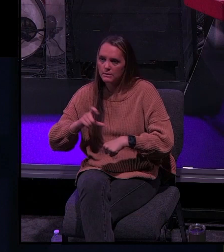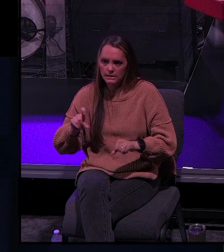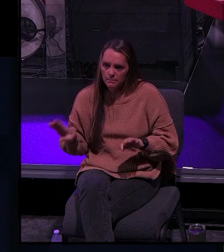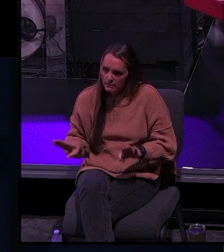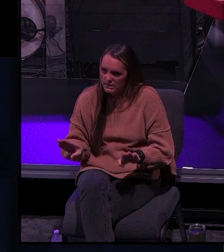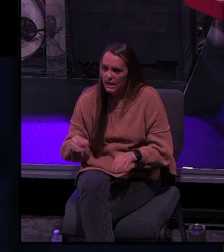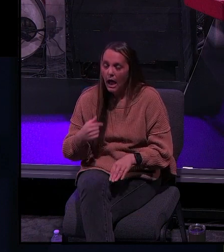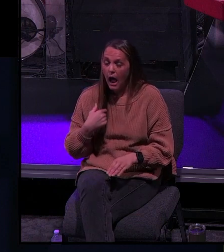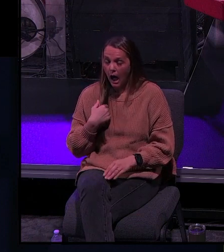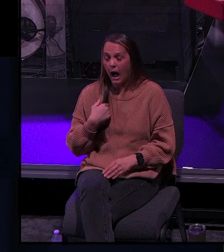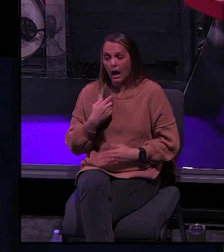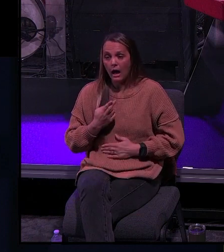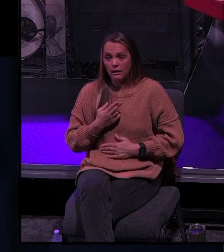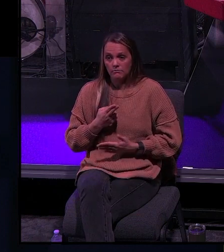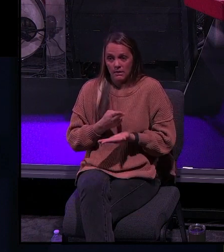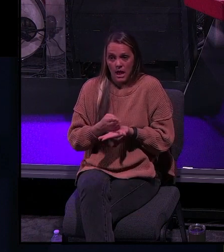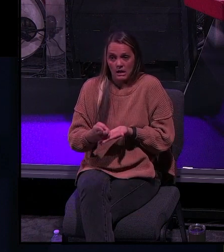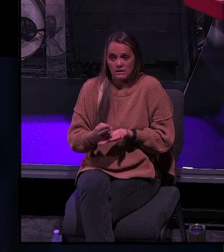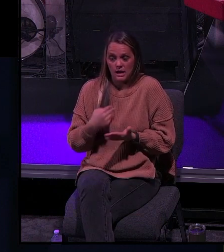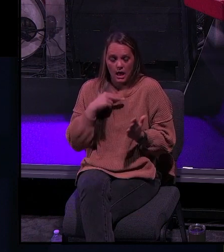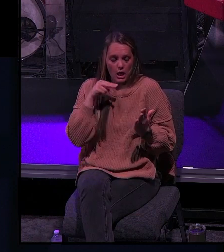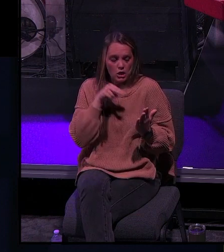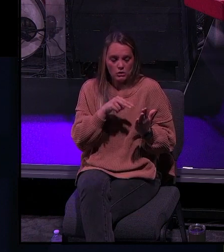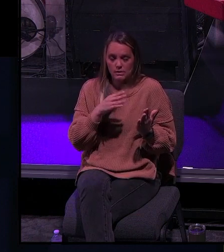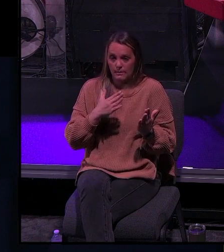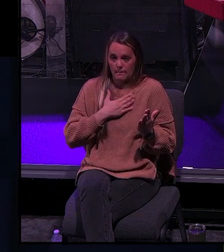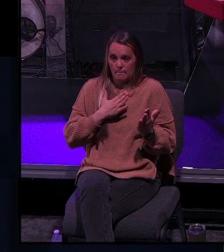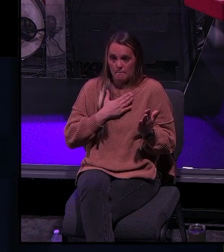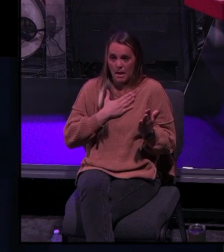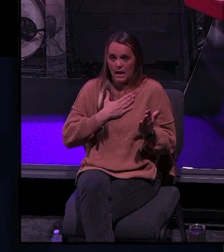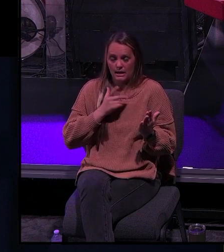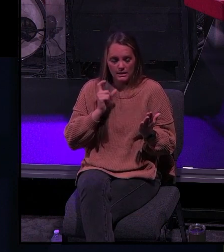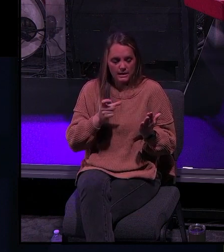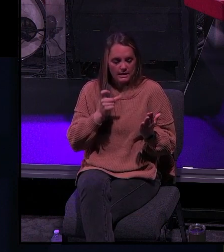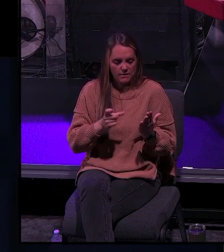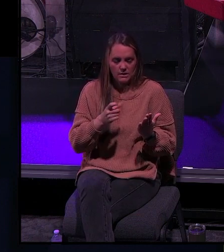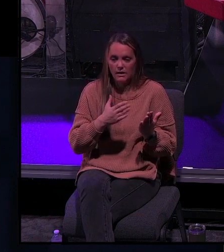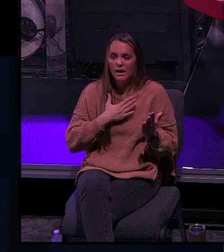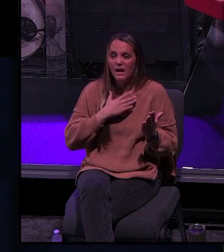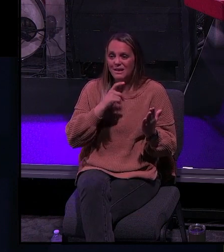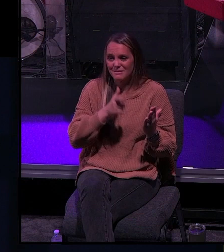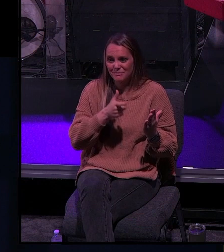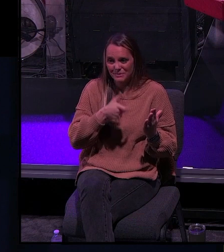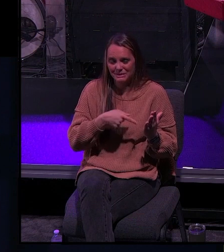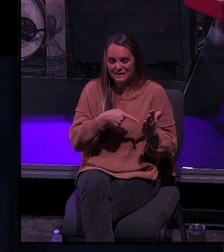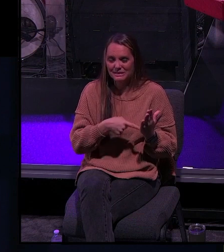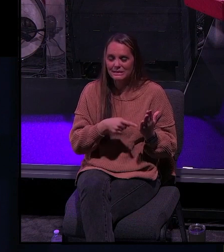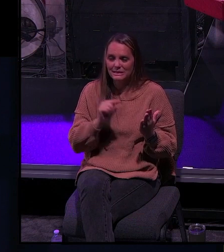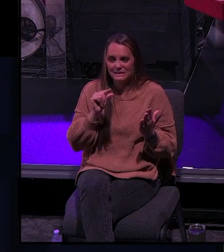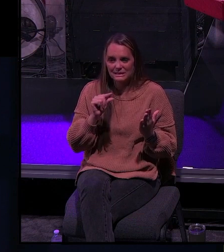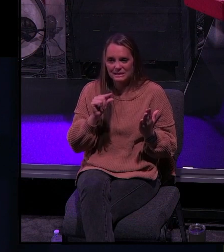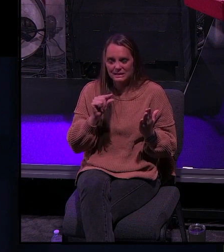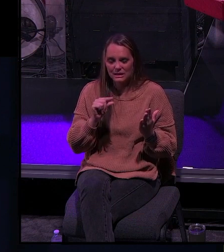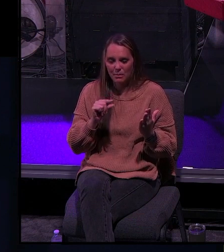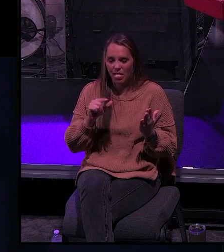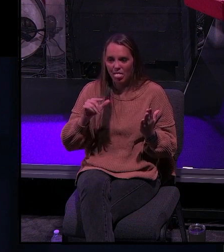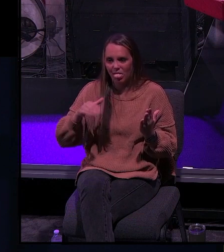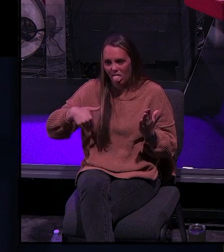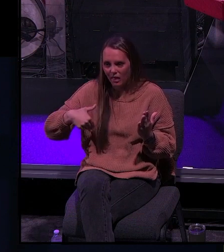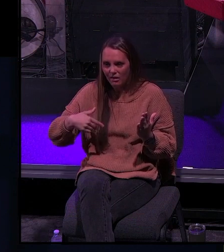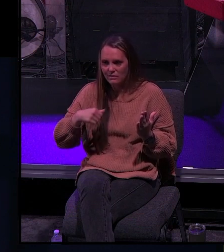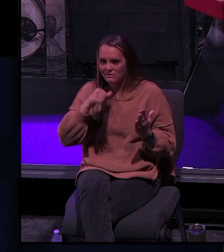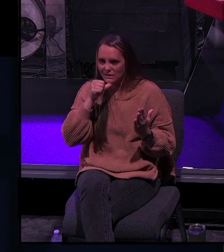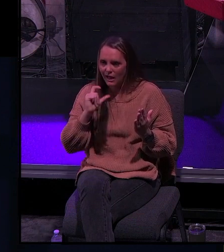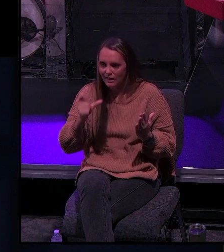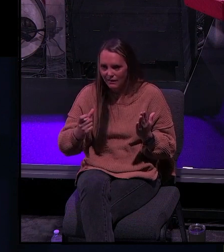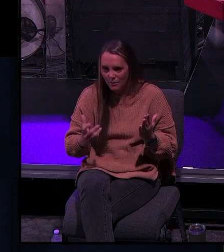giving. Our income changed this past year, and my giving has lacked a little bit. And so I took an introspective yesterday